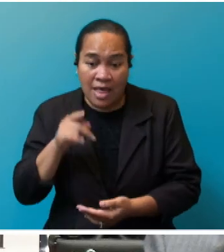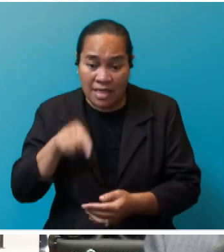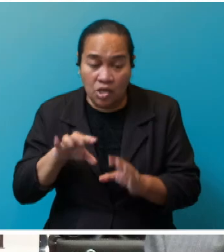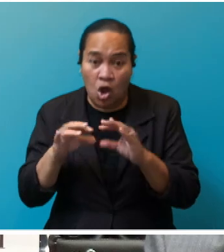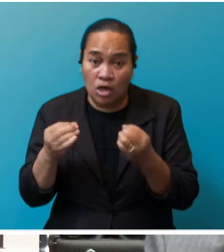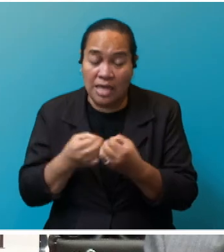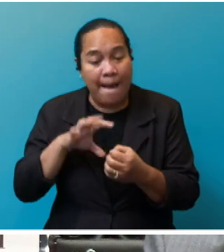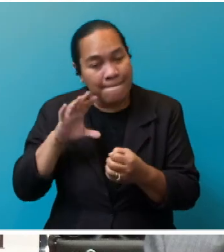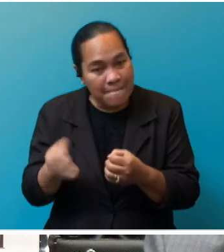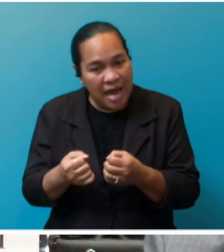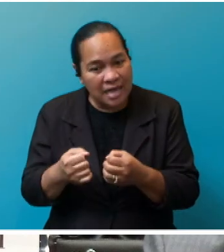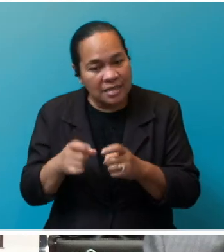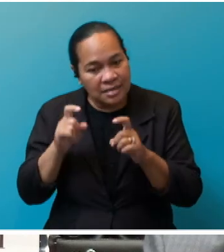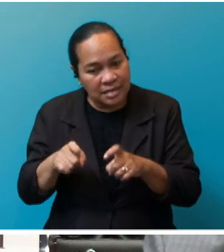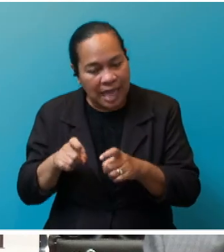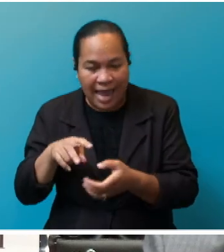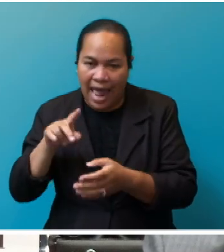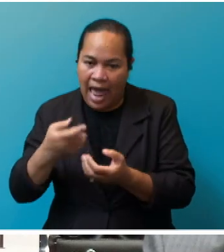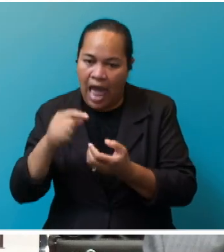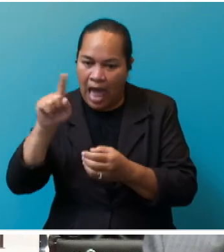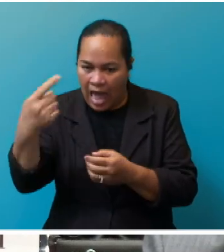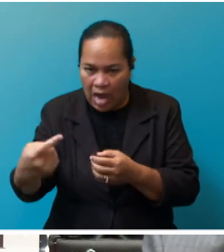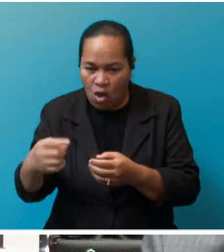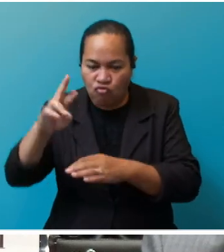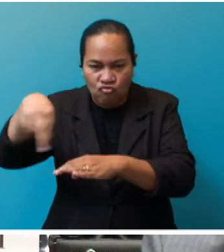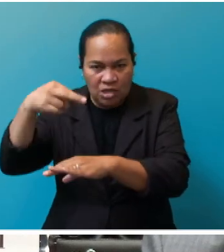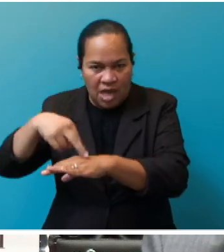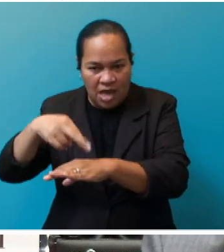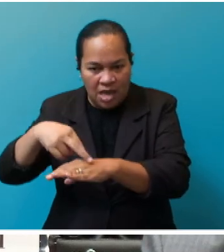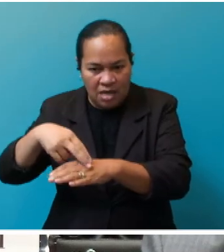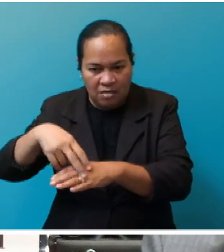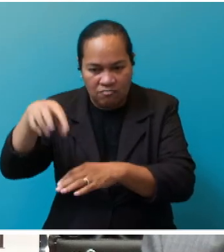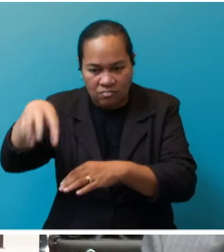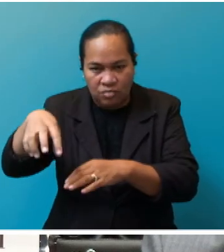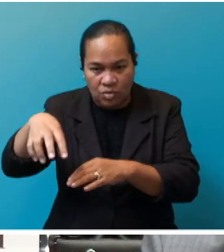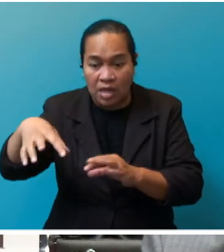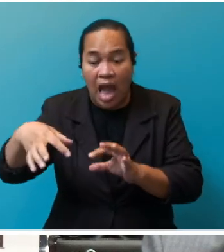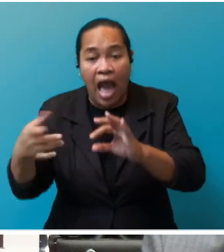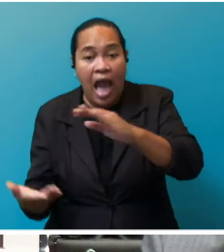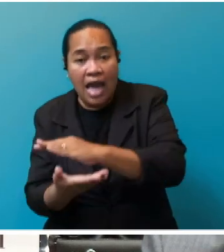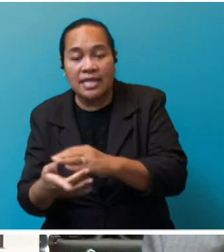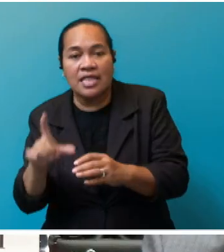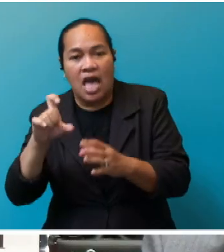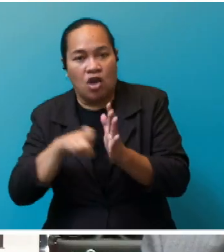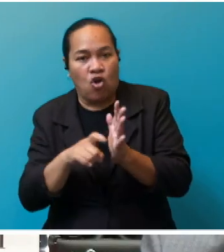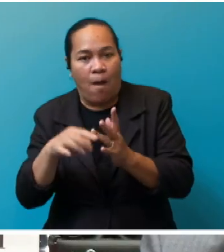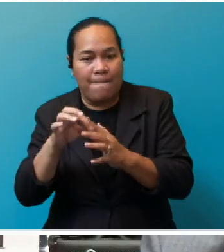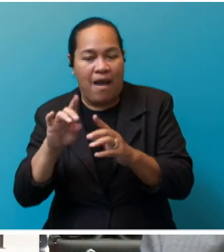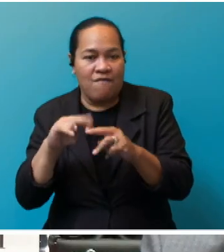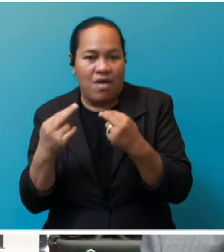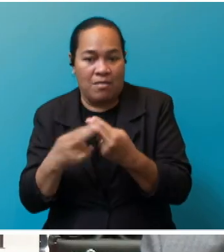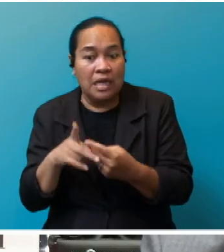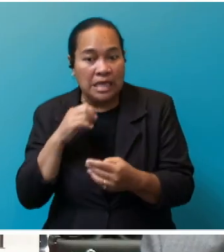remain a standalone regional agency within the crop family. It was a statement of